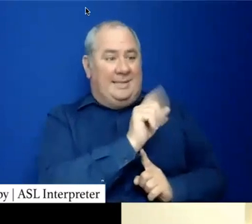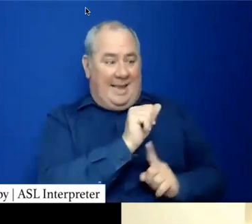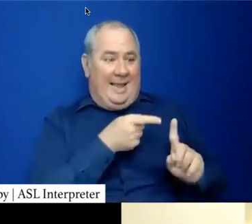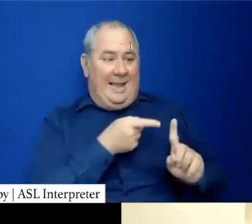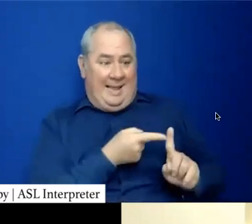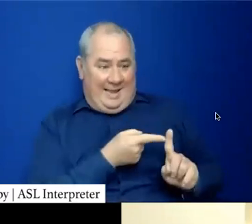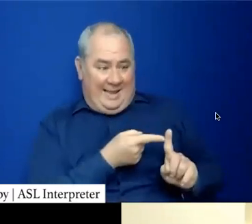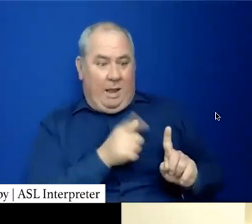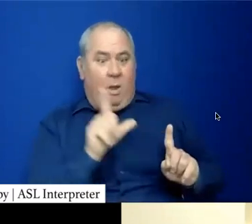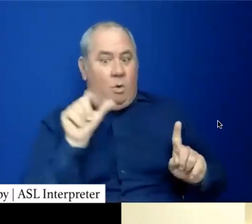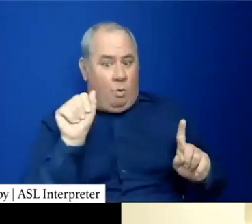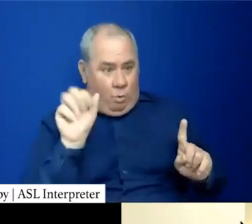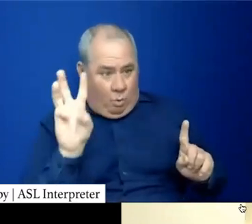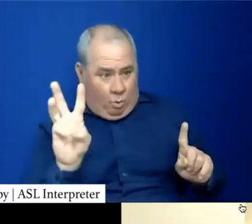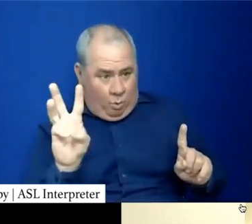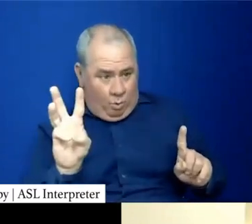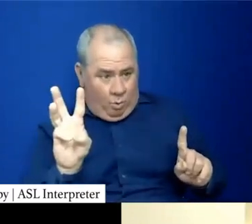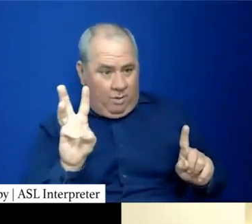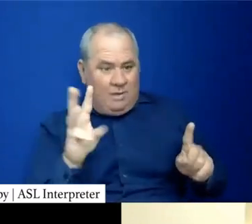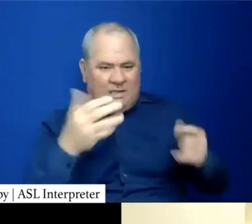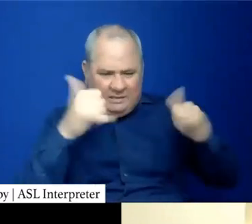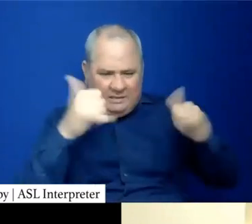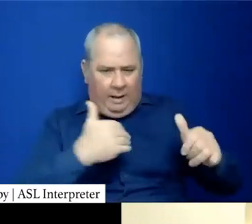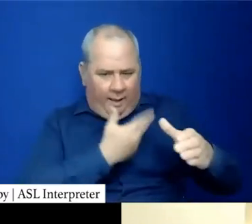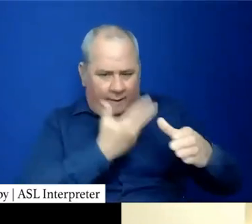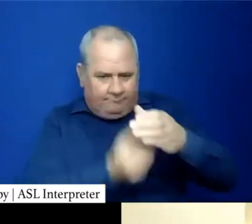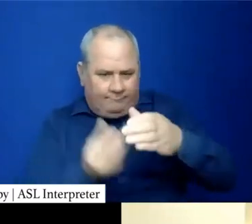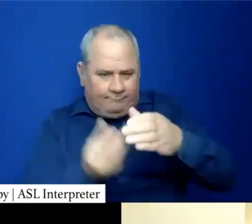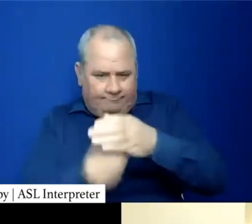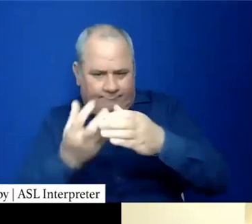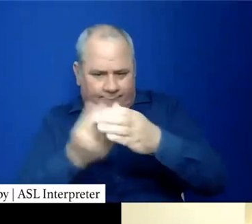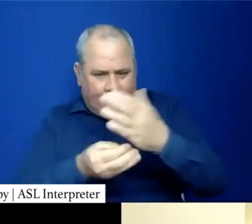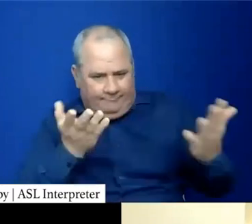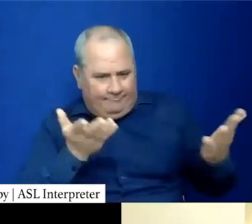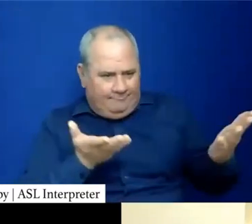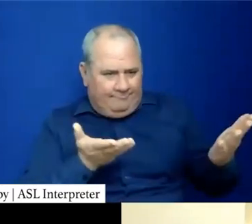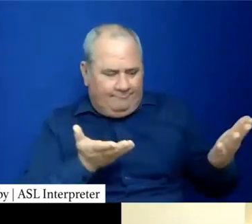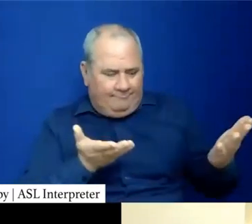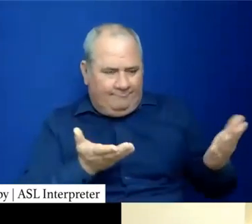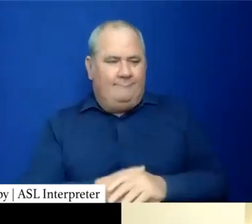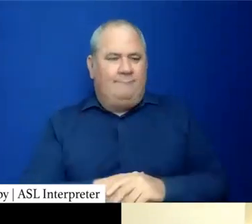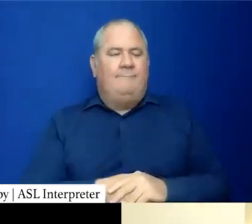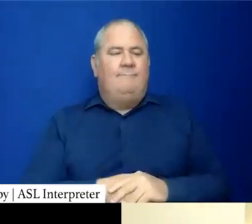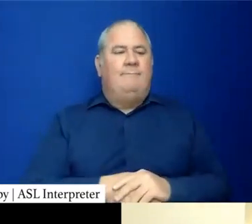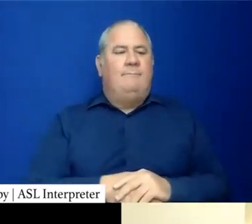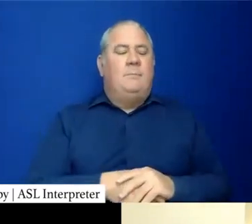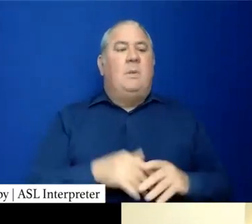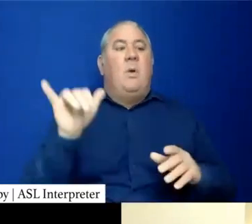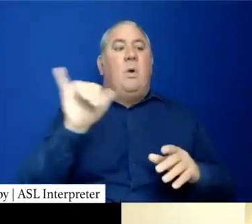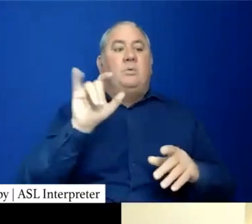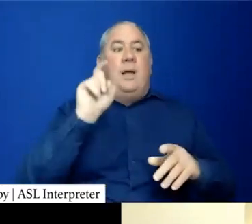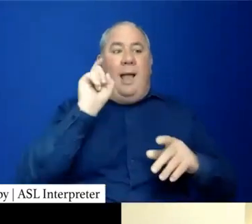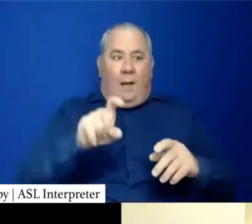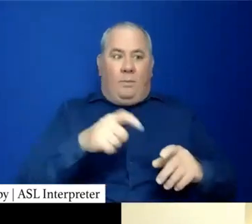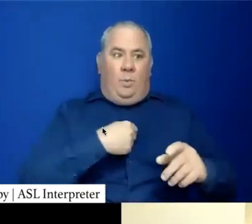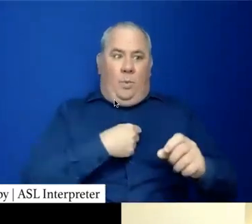in it. And B, you also need to actually advocate for your trainees and